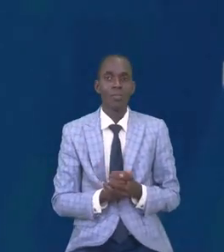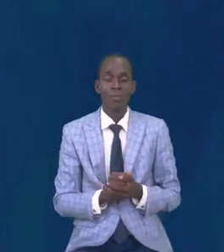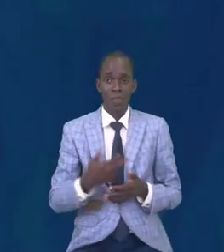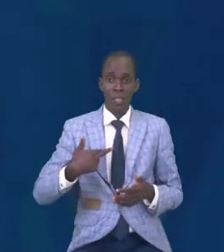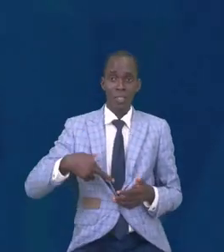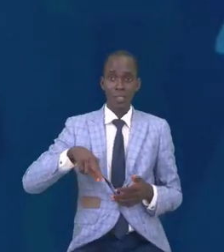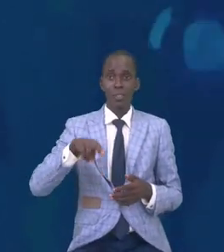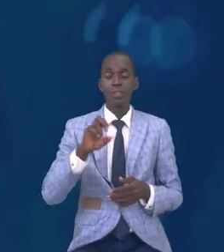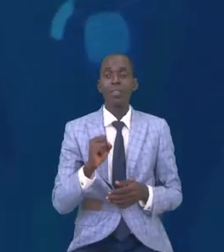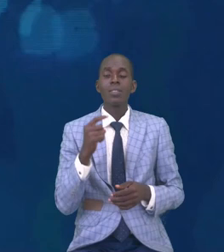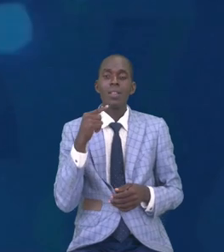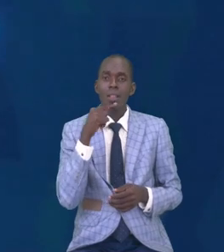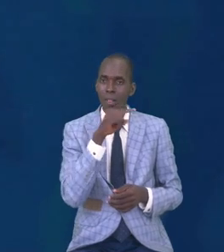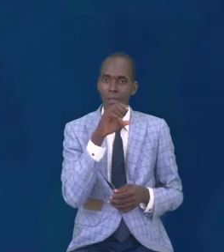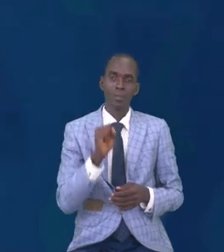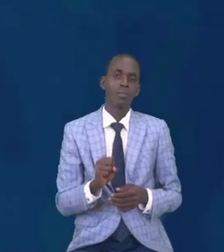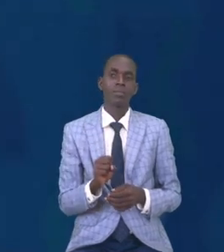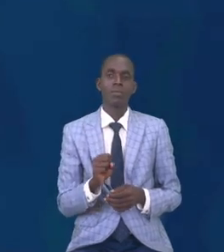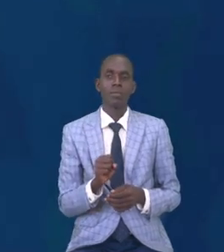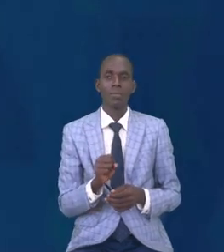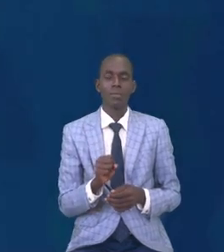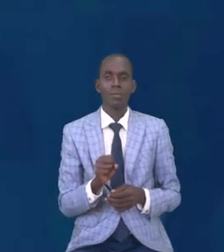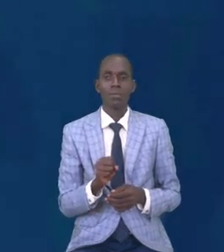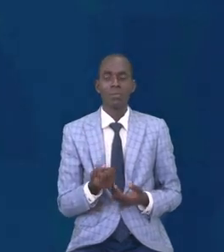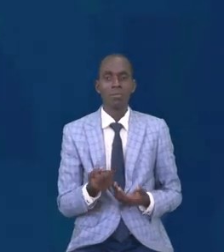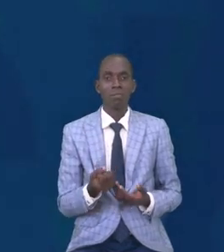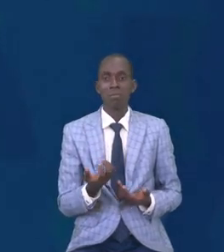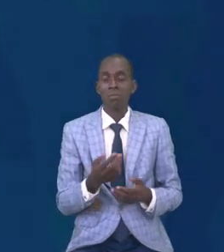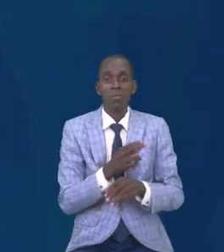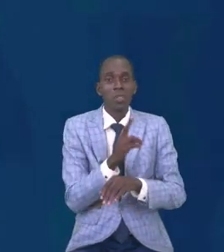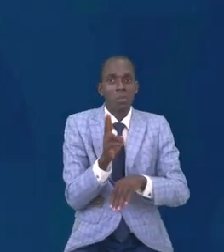Religious lies, moral lies,